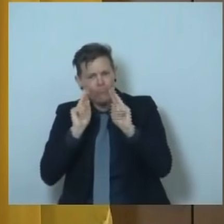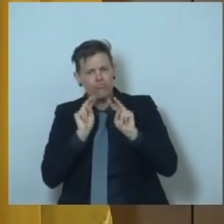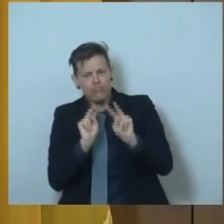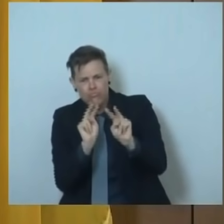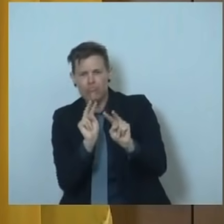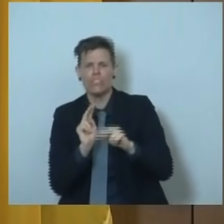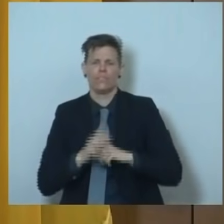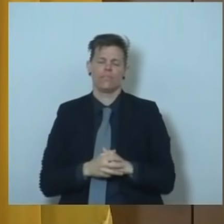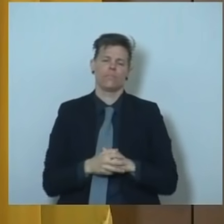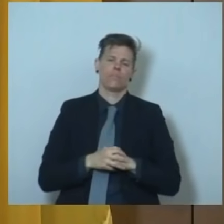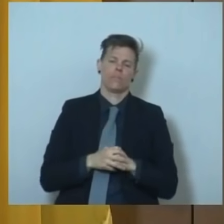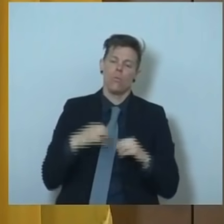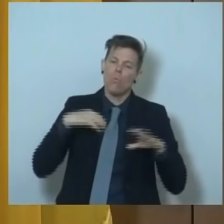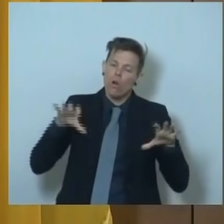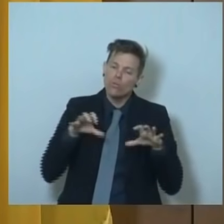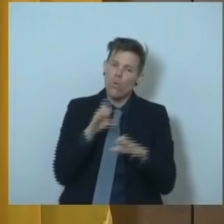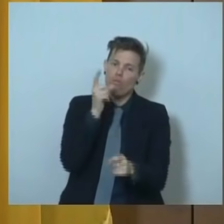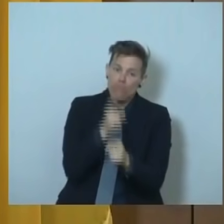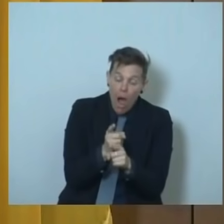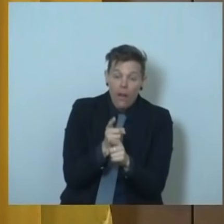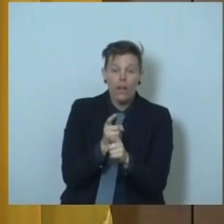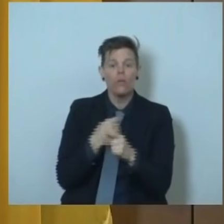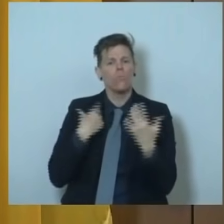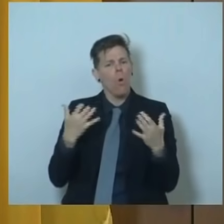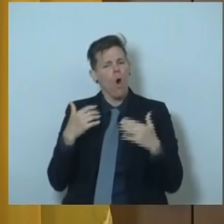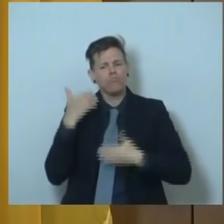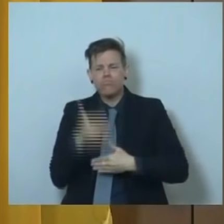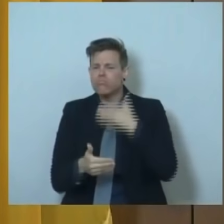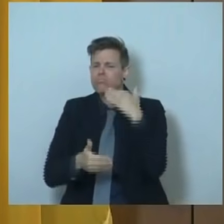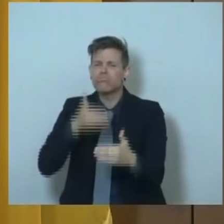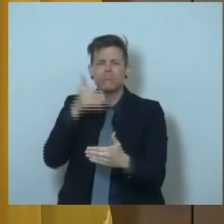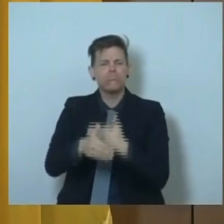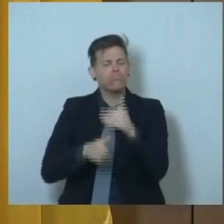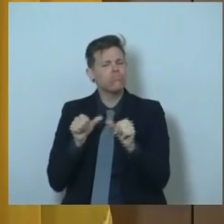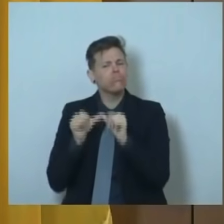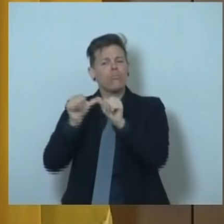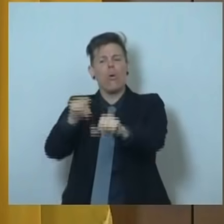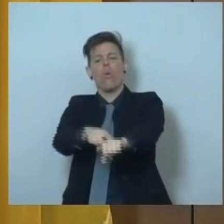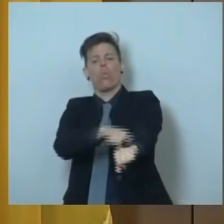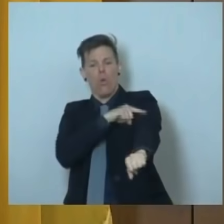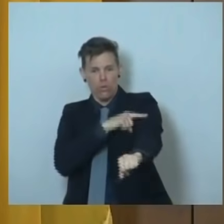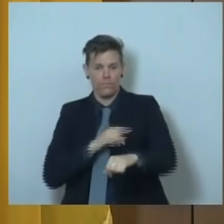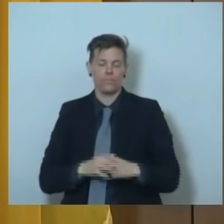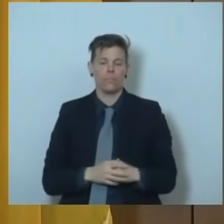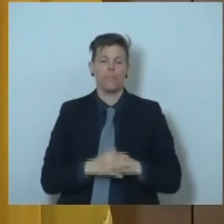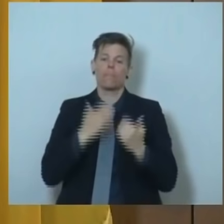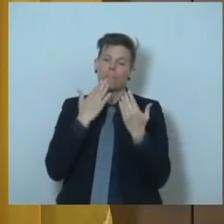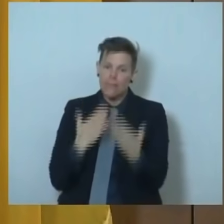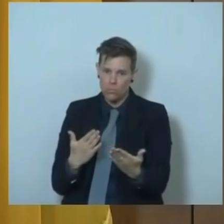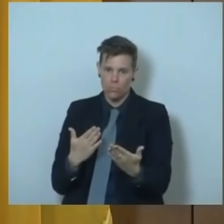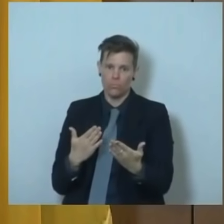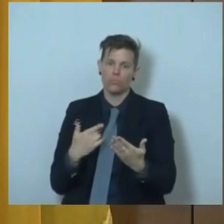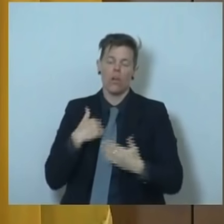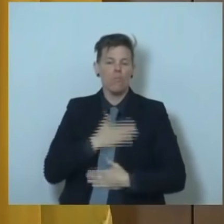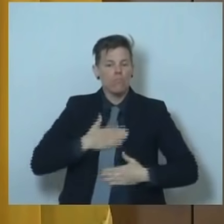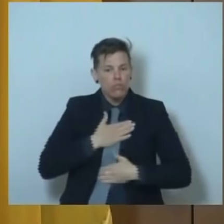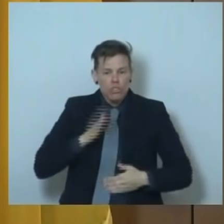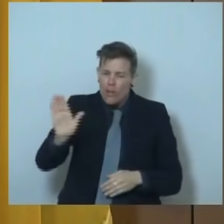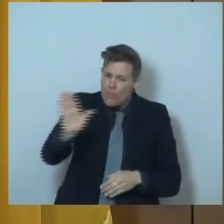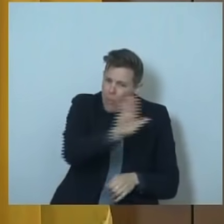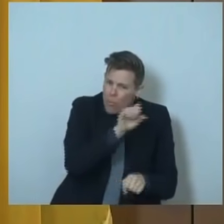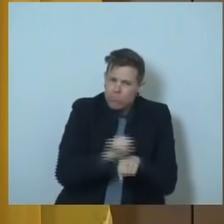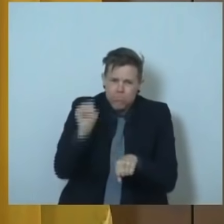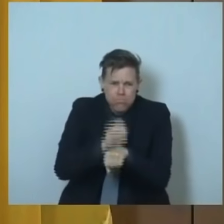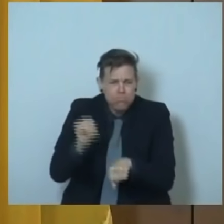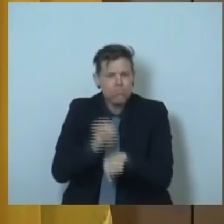able to maintain it over the long haul. So with that, I thank you for tuning in. I'm grateful for the work that you're doing. If you're already demonstrating